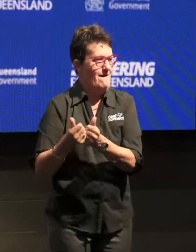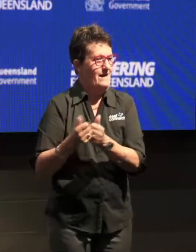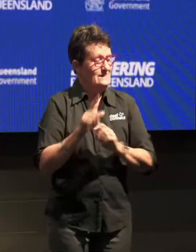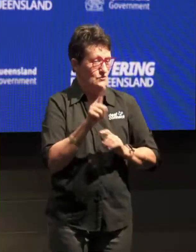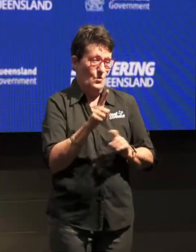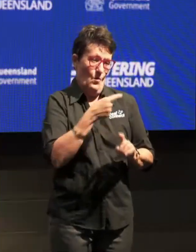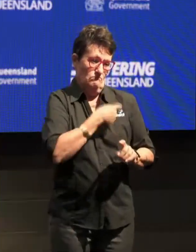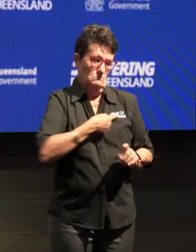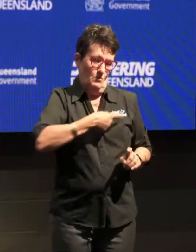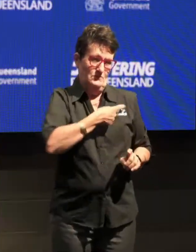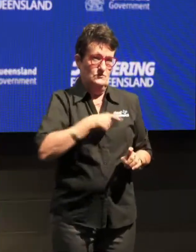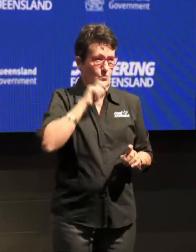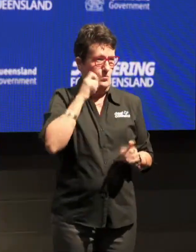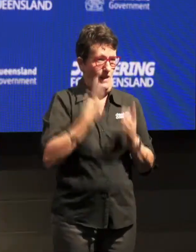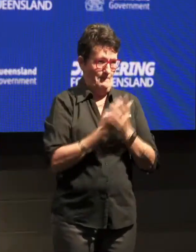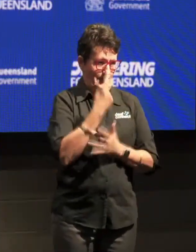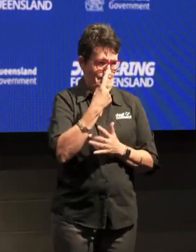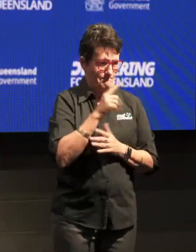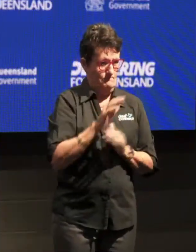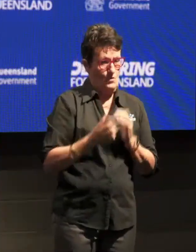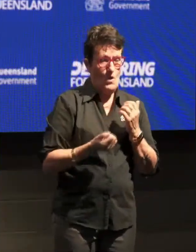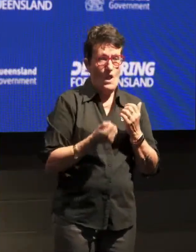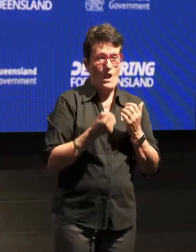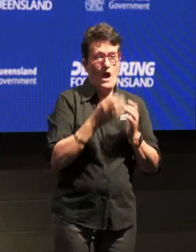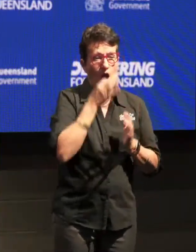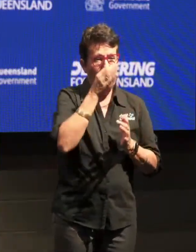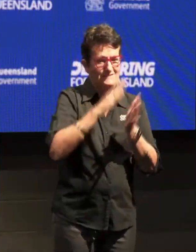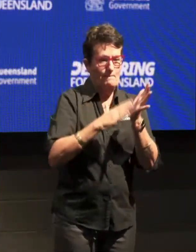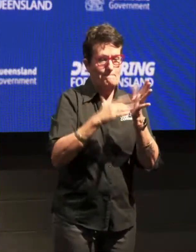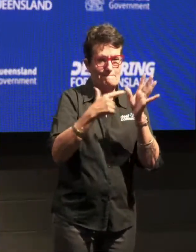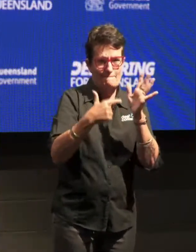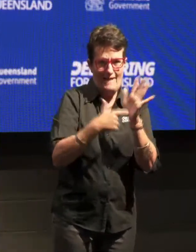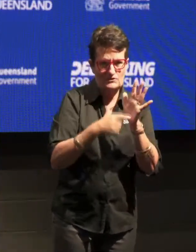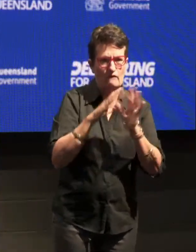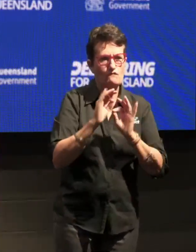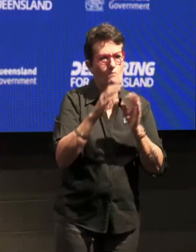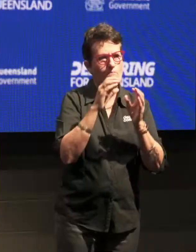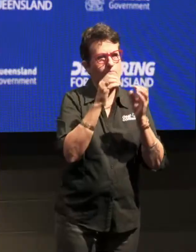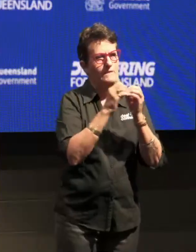what I can guarantee will happen. I'm going to hand over now to Matt from the Bureau. Thank you very much.